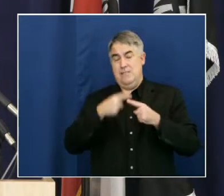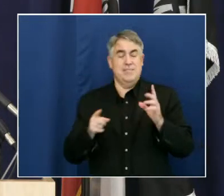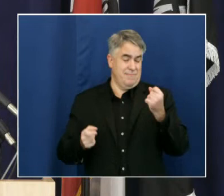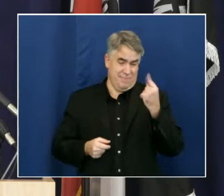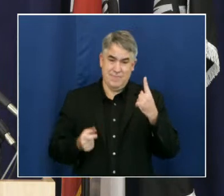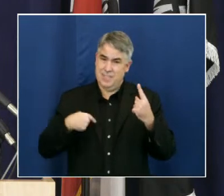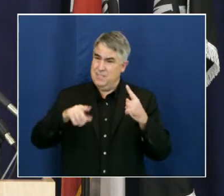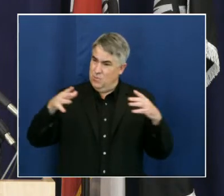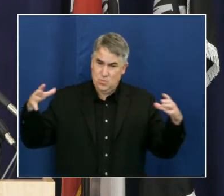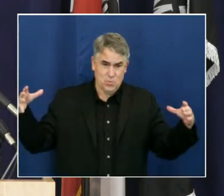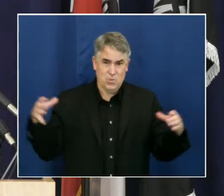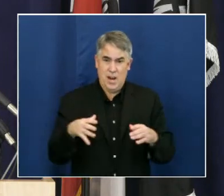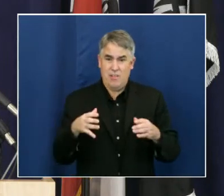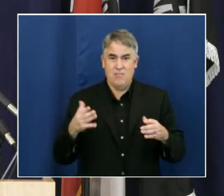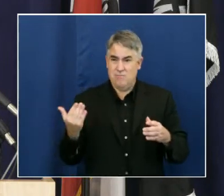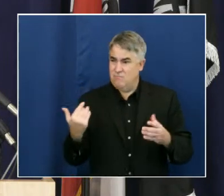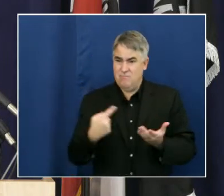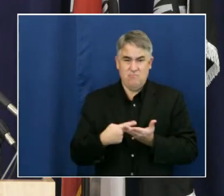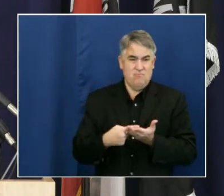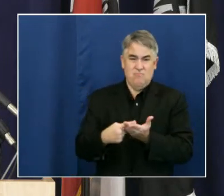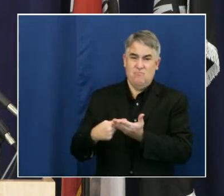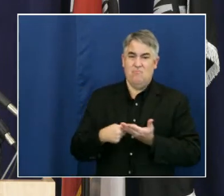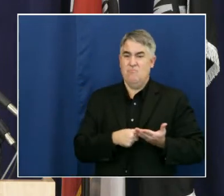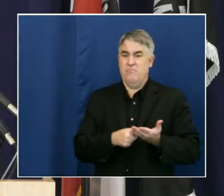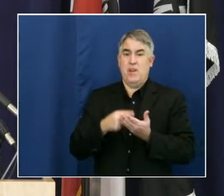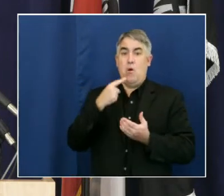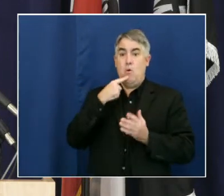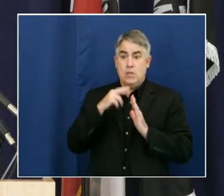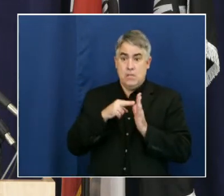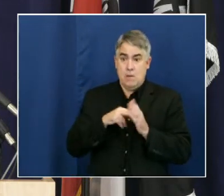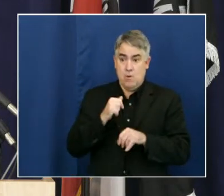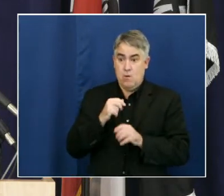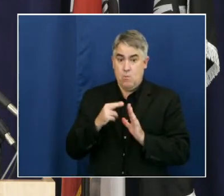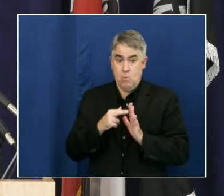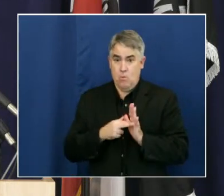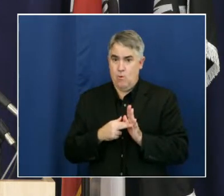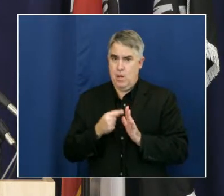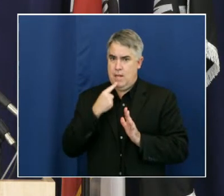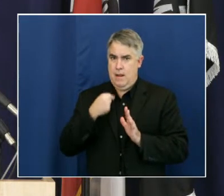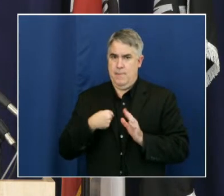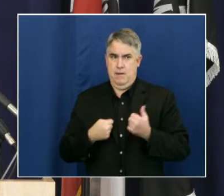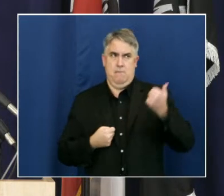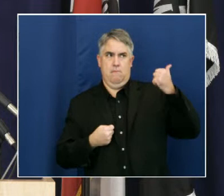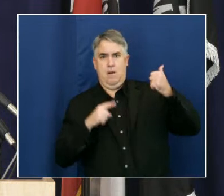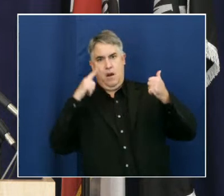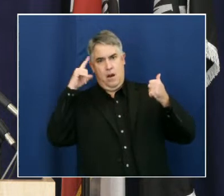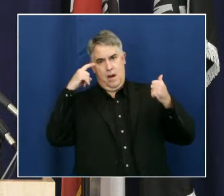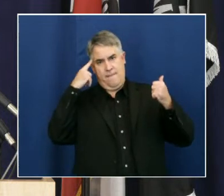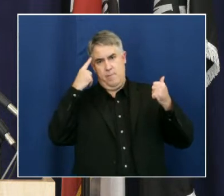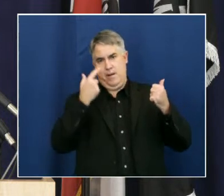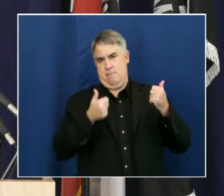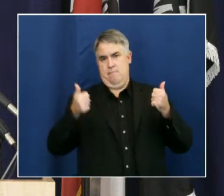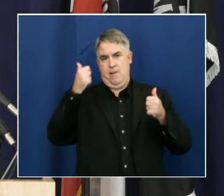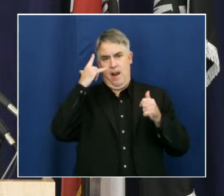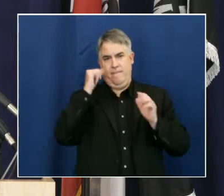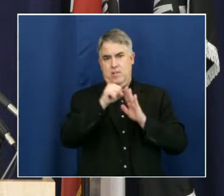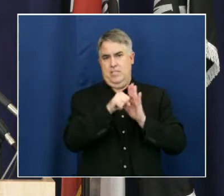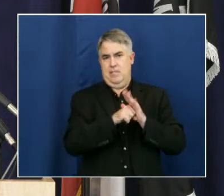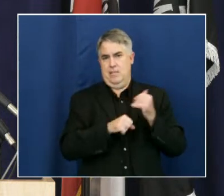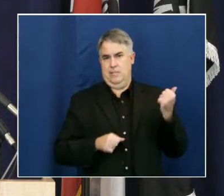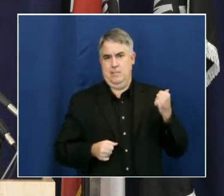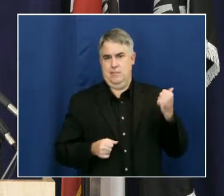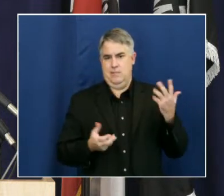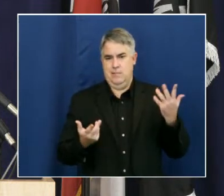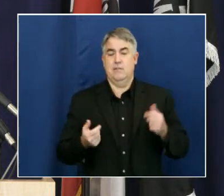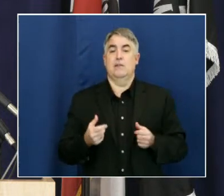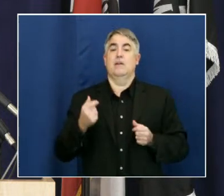those activities are going to be set by the state of California, but we're happy to listen to folks, hear their concerns. But we have to slow the spread, and we